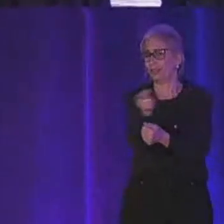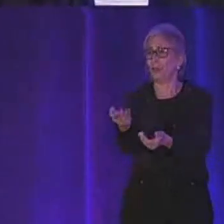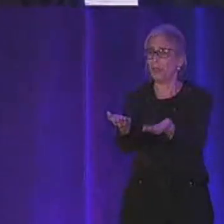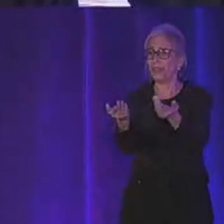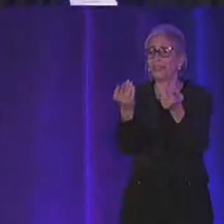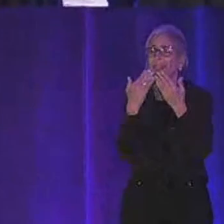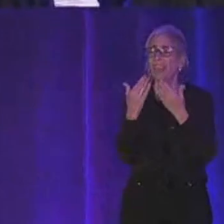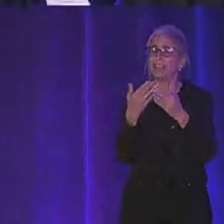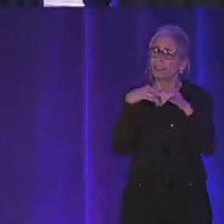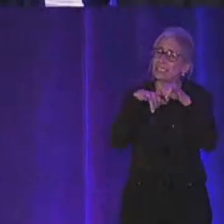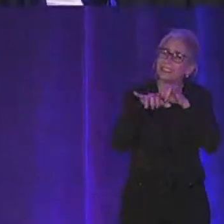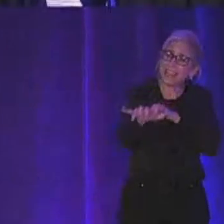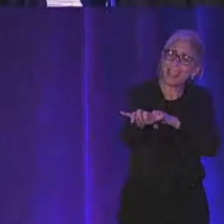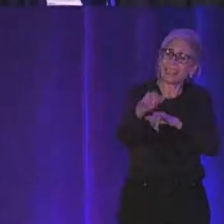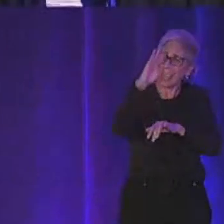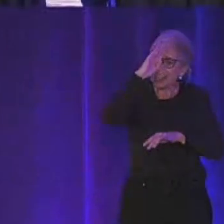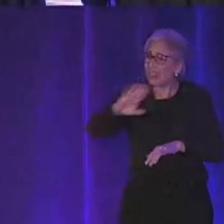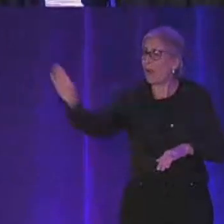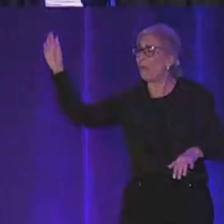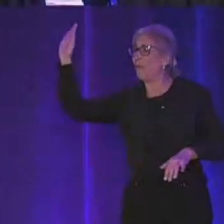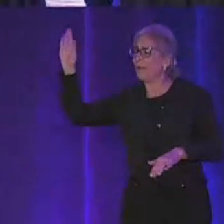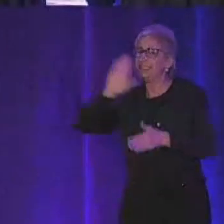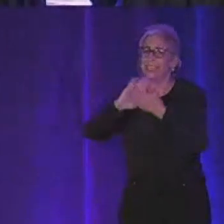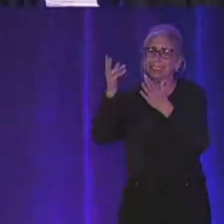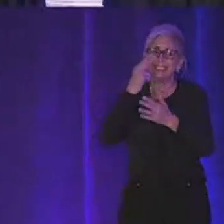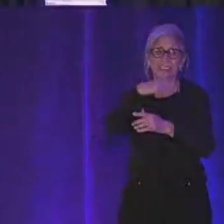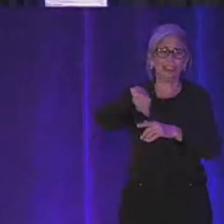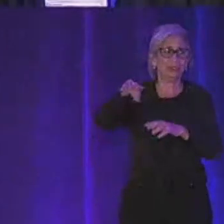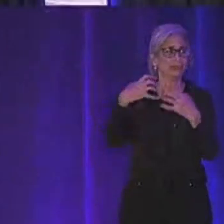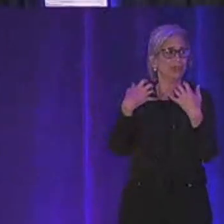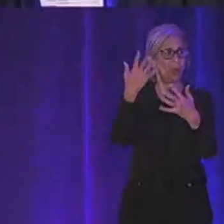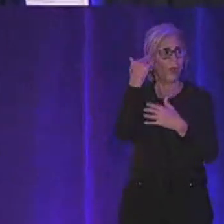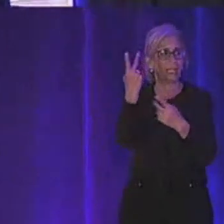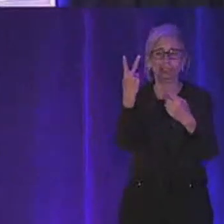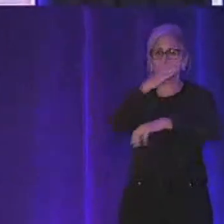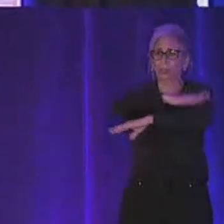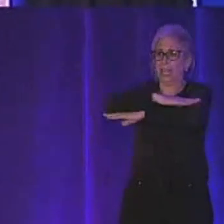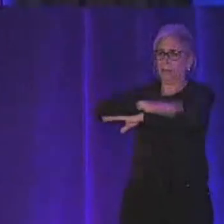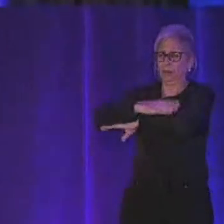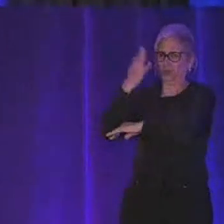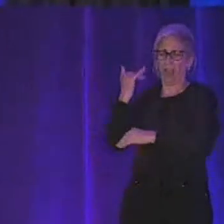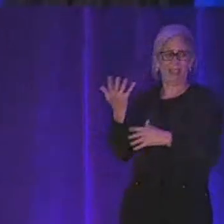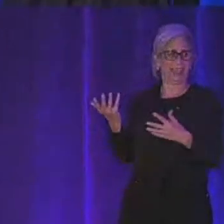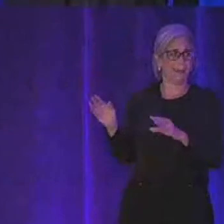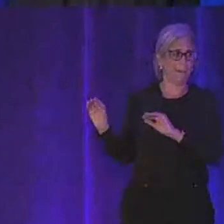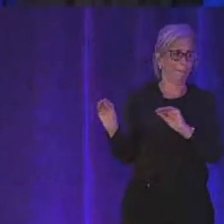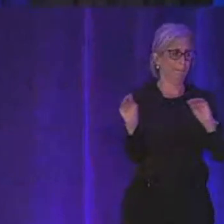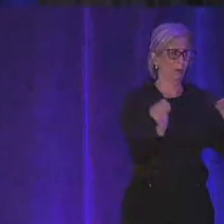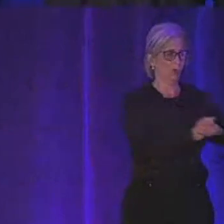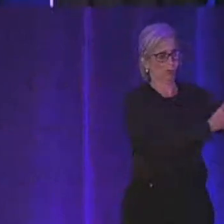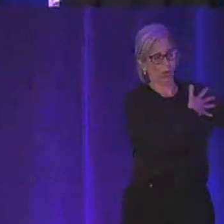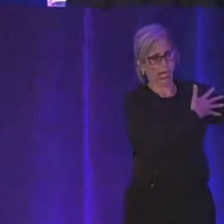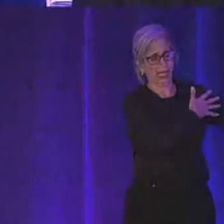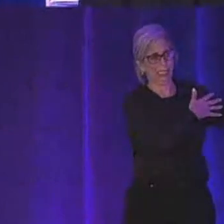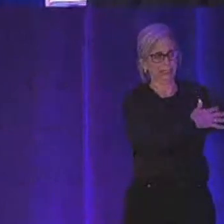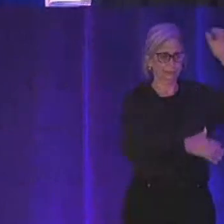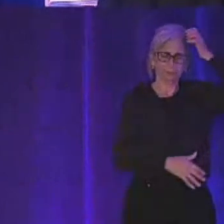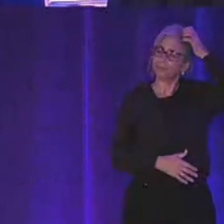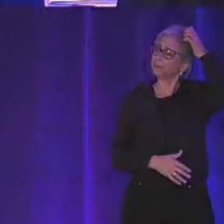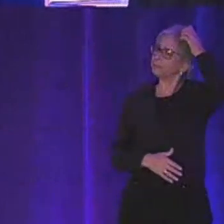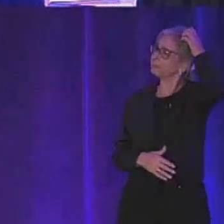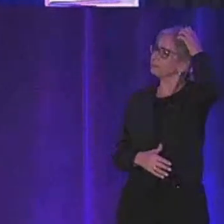Thanks for sticking it through. Hello. Nice to see everybody. Why are there 2 tables here? I'm just going to give myself some room. Okay.